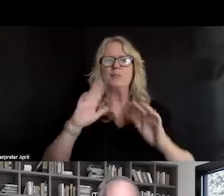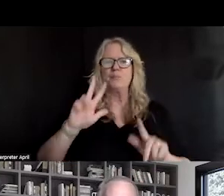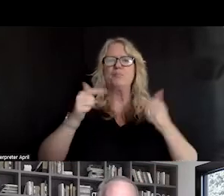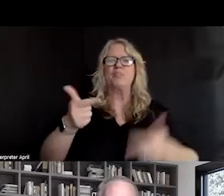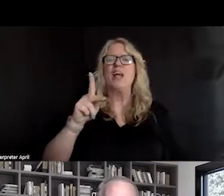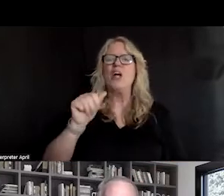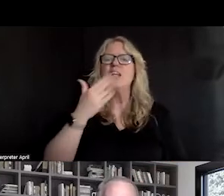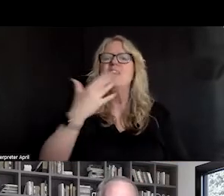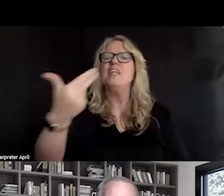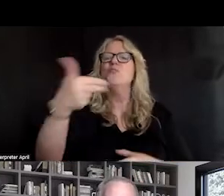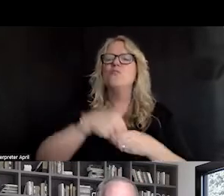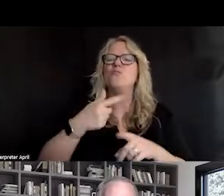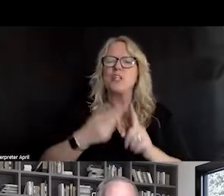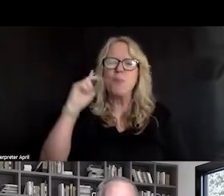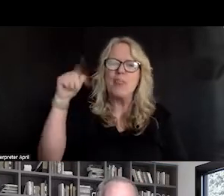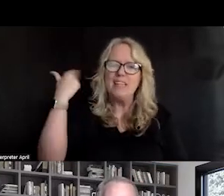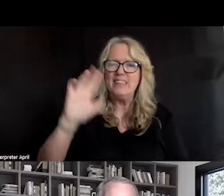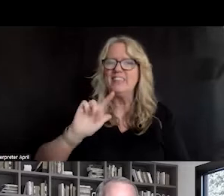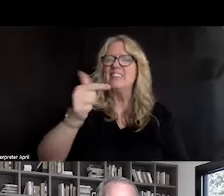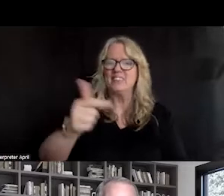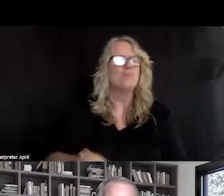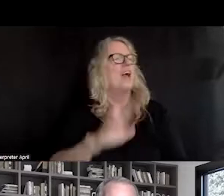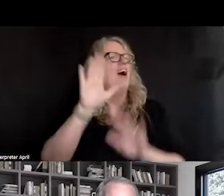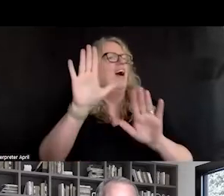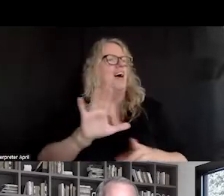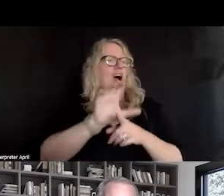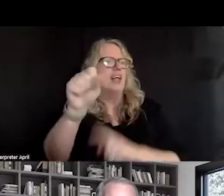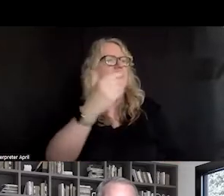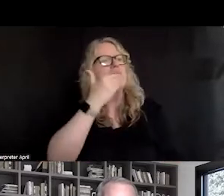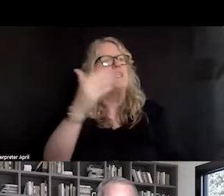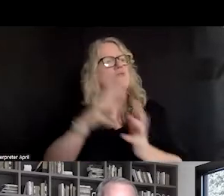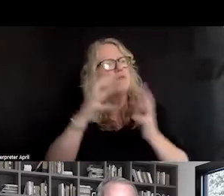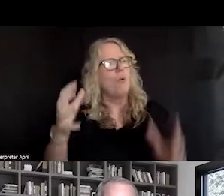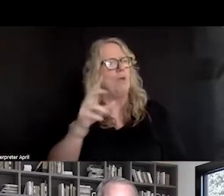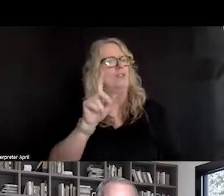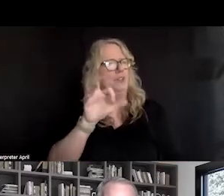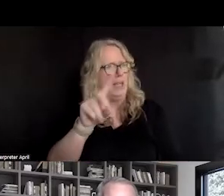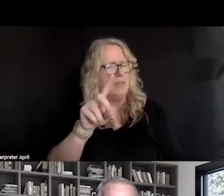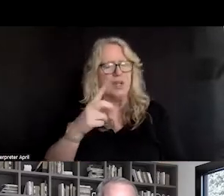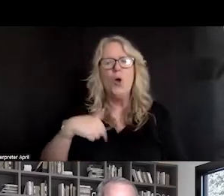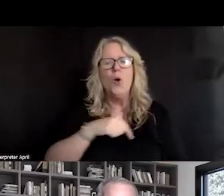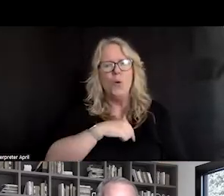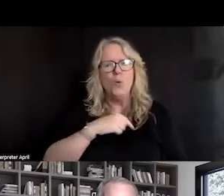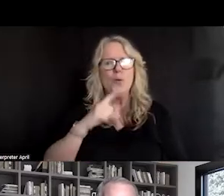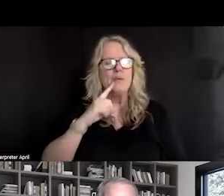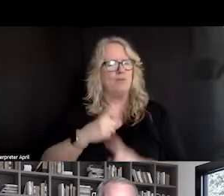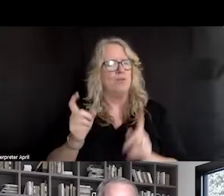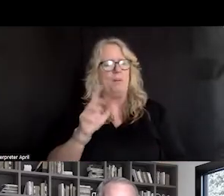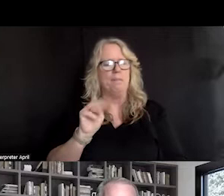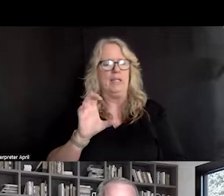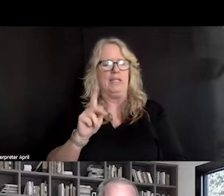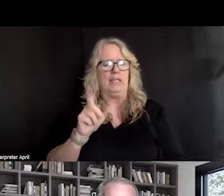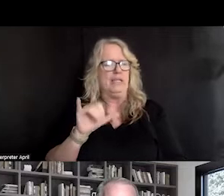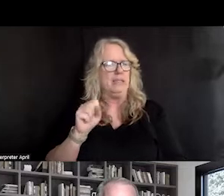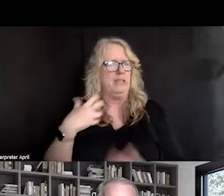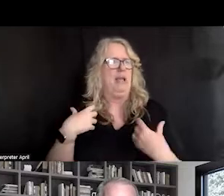welcome. Thanks for joining us from London. Awesome. Thank you so much, David. And really, we from McKinsey Health Institute want to